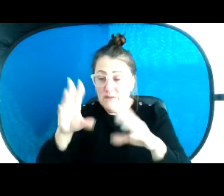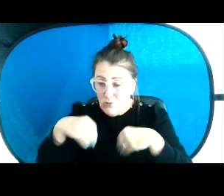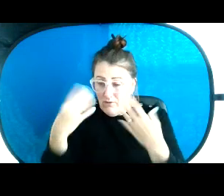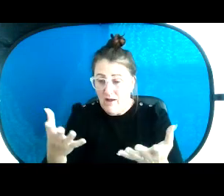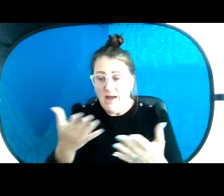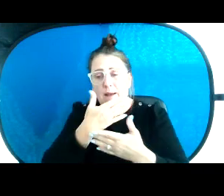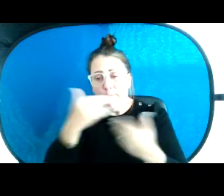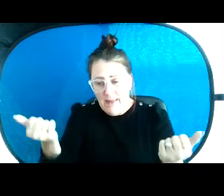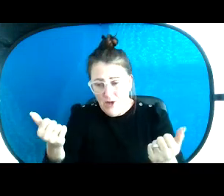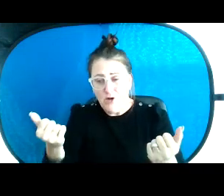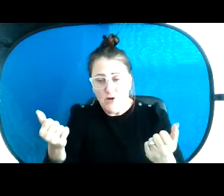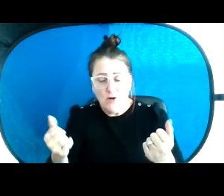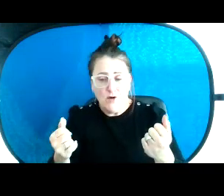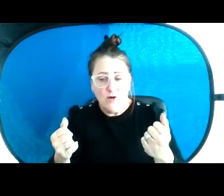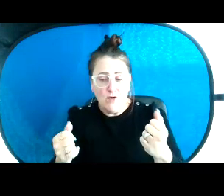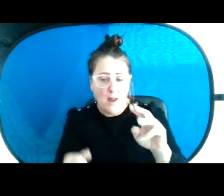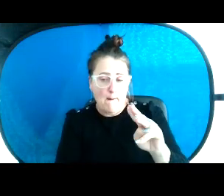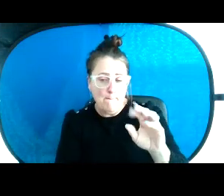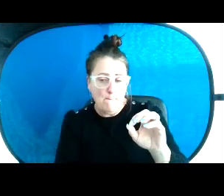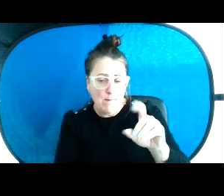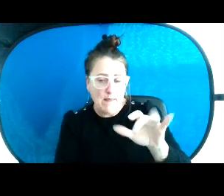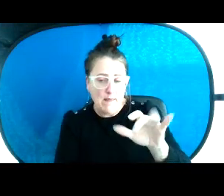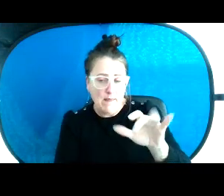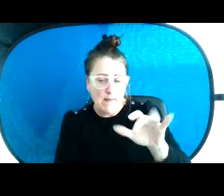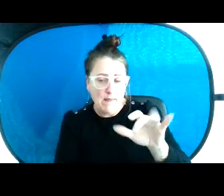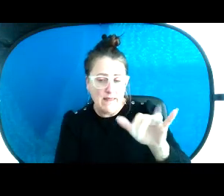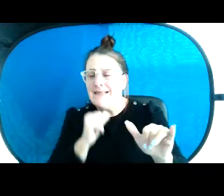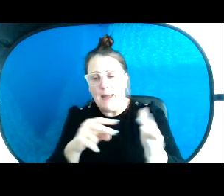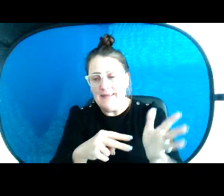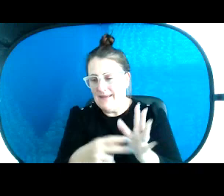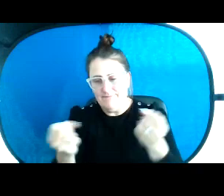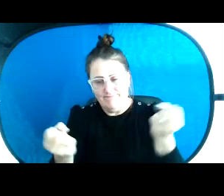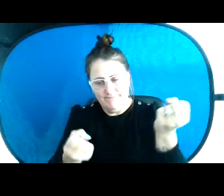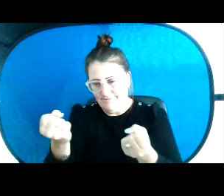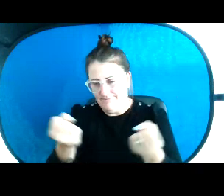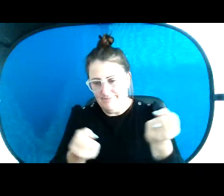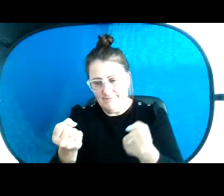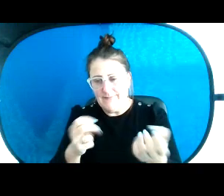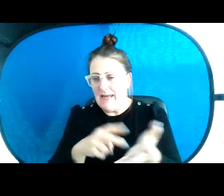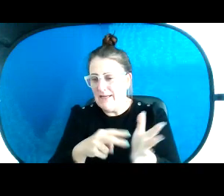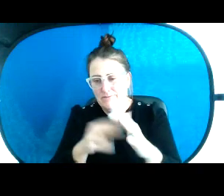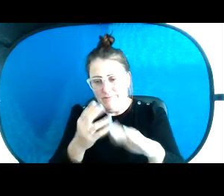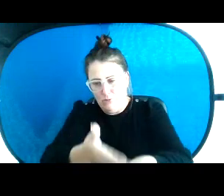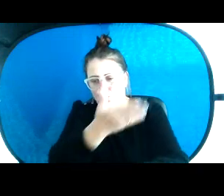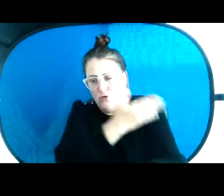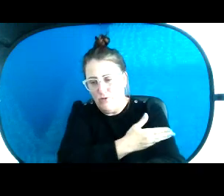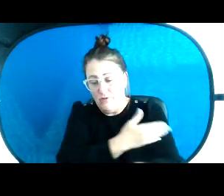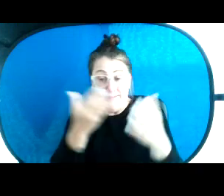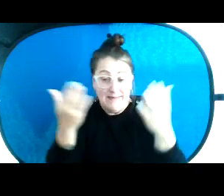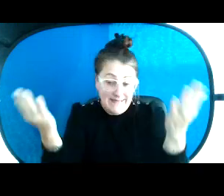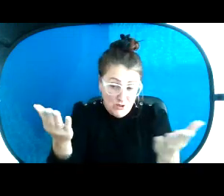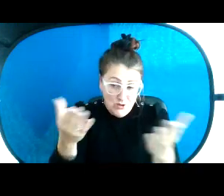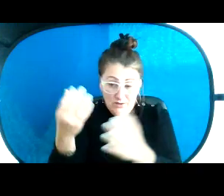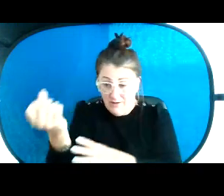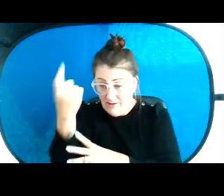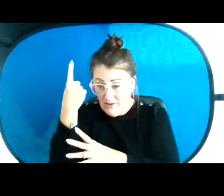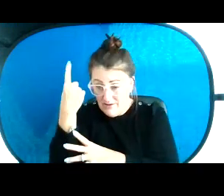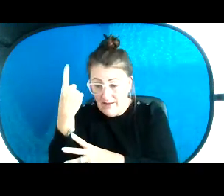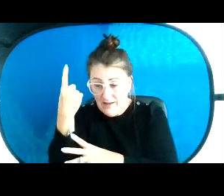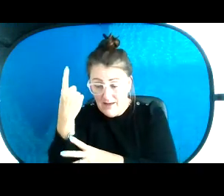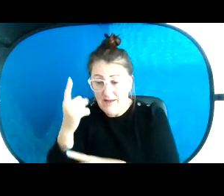vehicle centered. These are really important for us to see and to hear and to understand as we are here in the